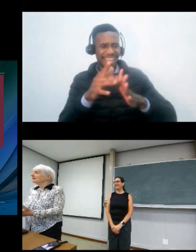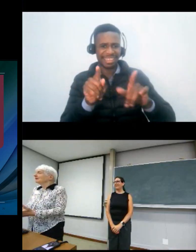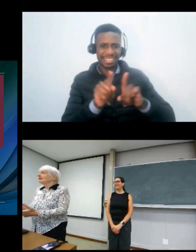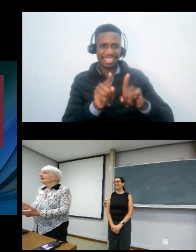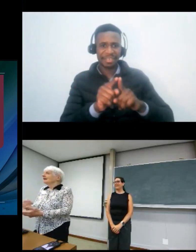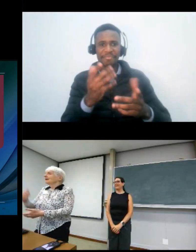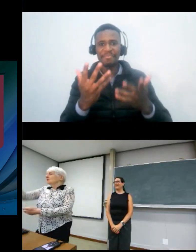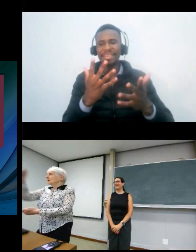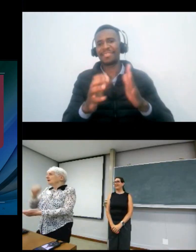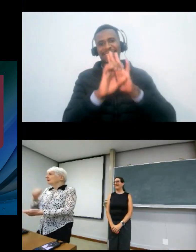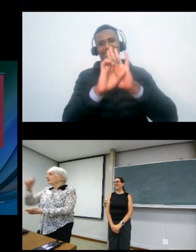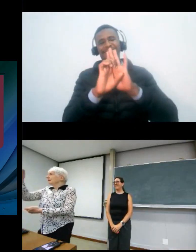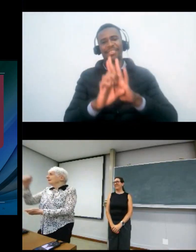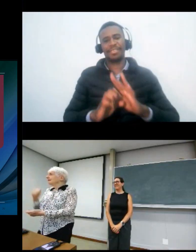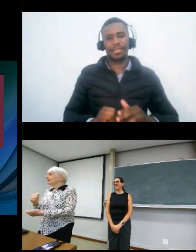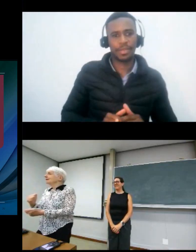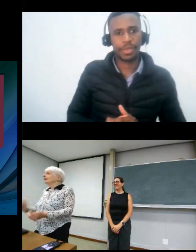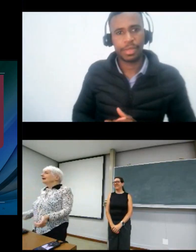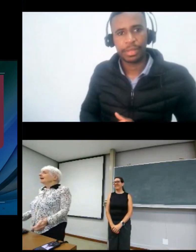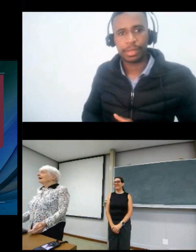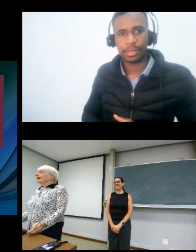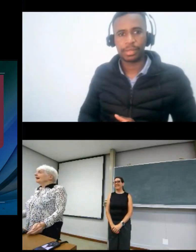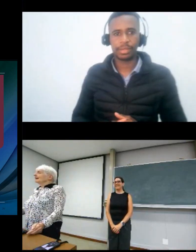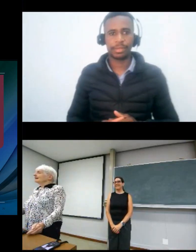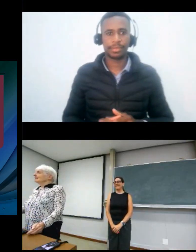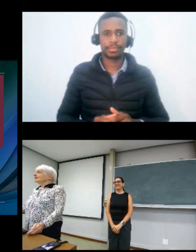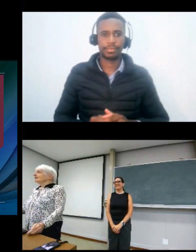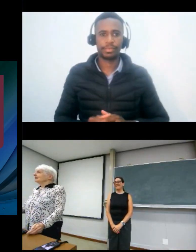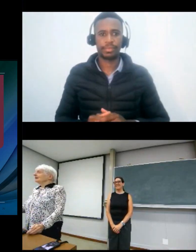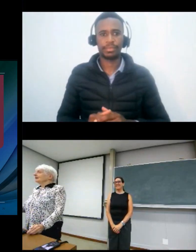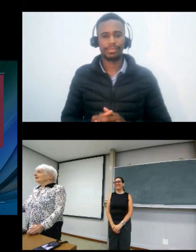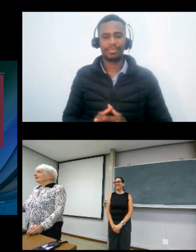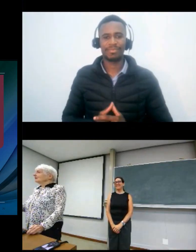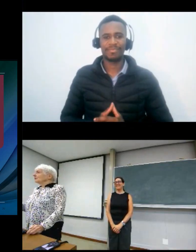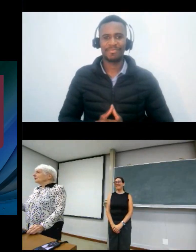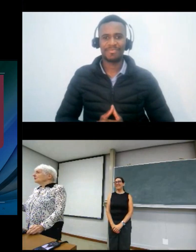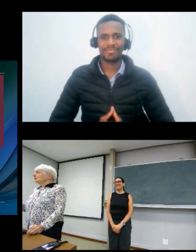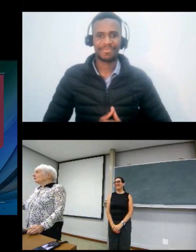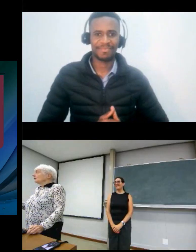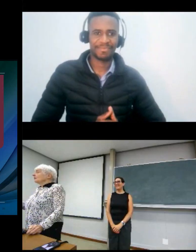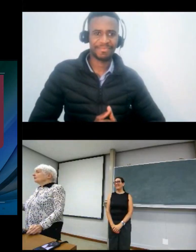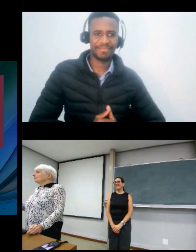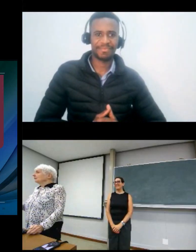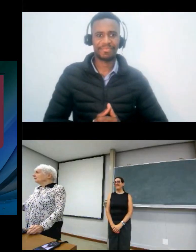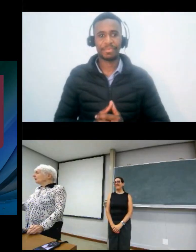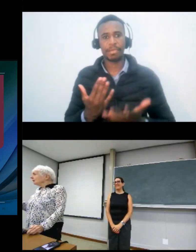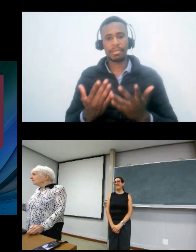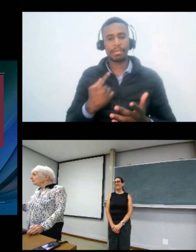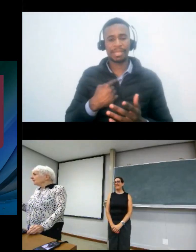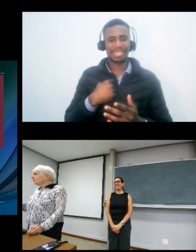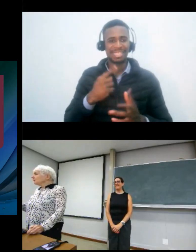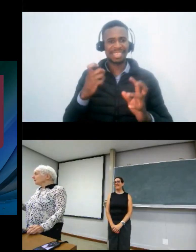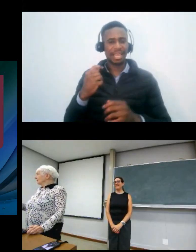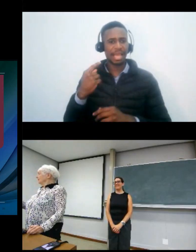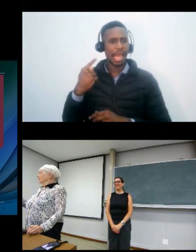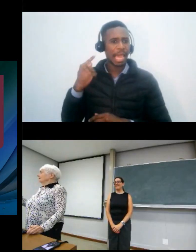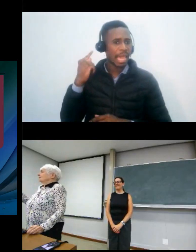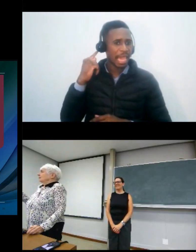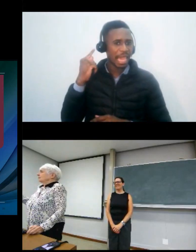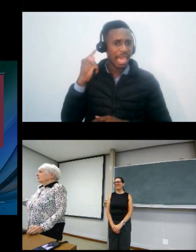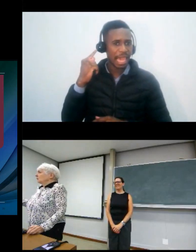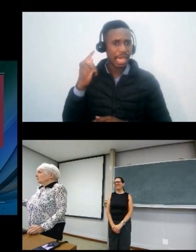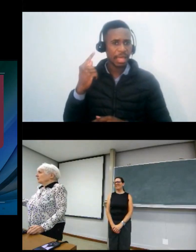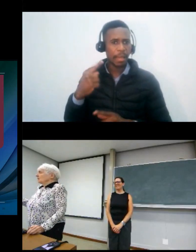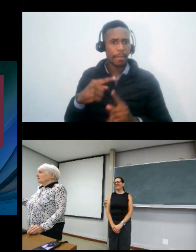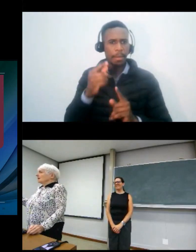talking about beer, right? And the other person, you know, and might look a bit quizzically, and